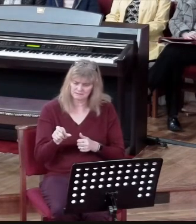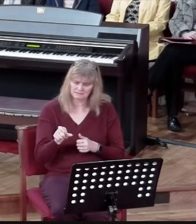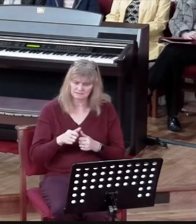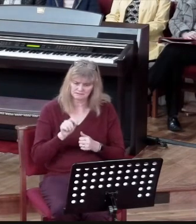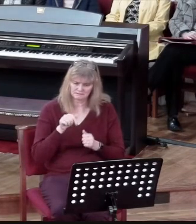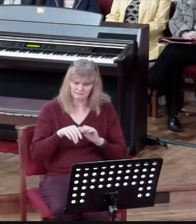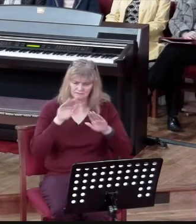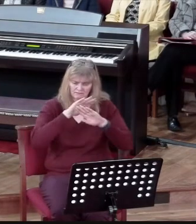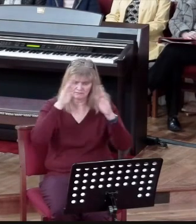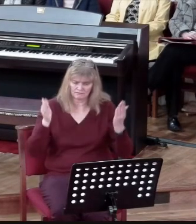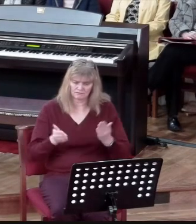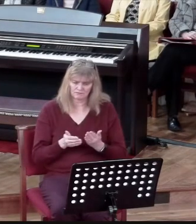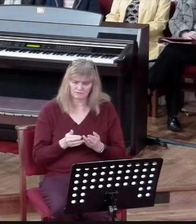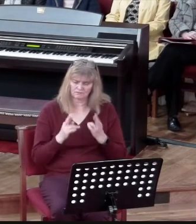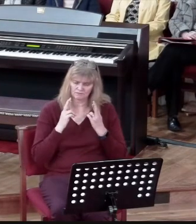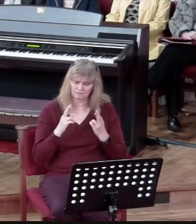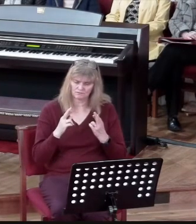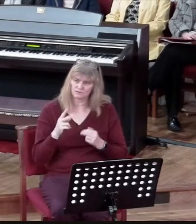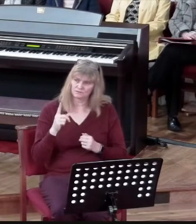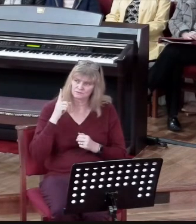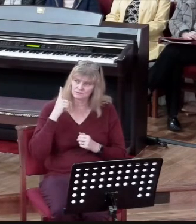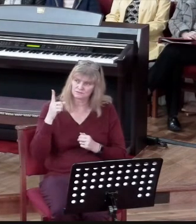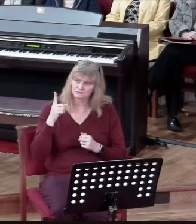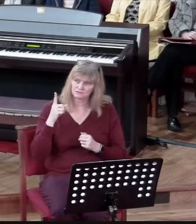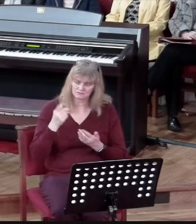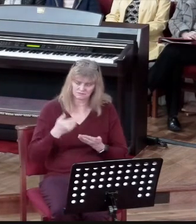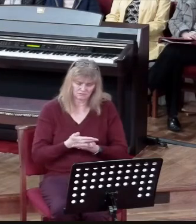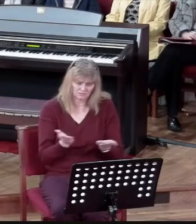We worship you, the God who sustains all things and